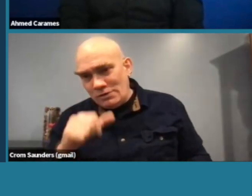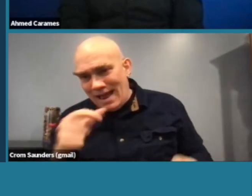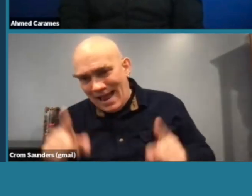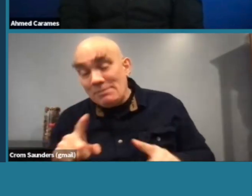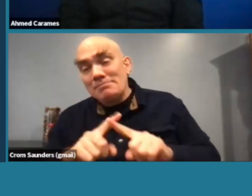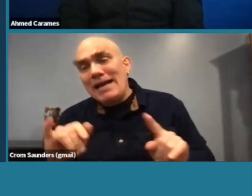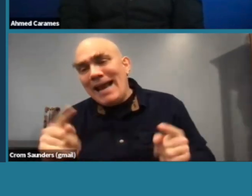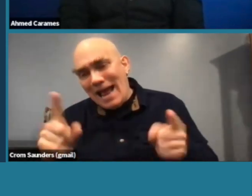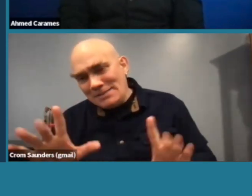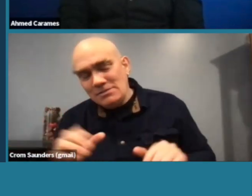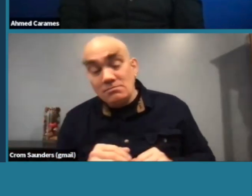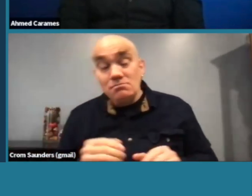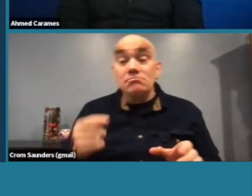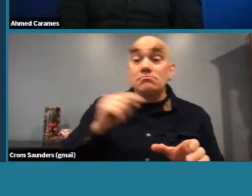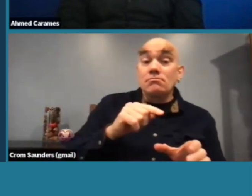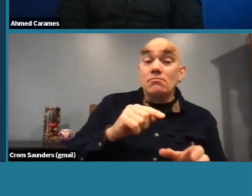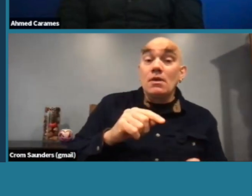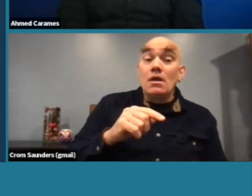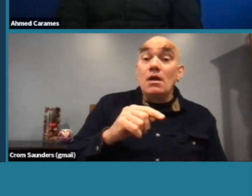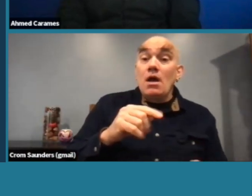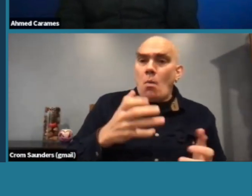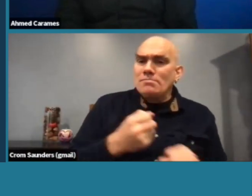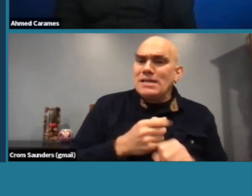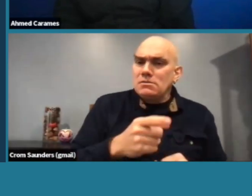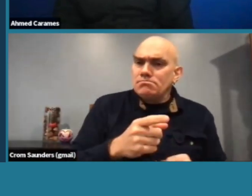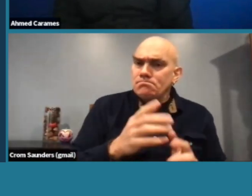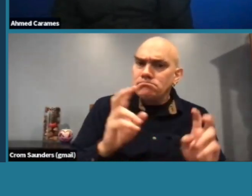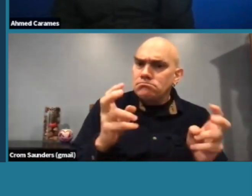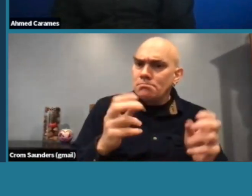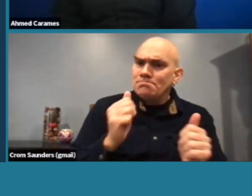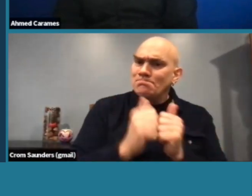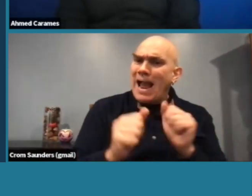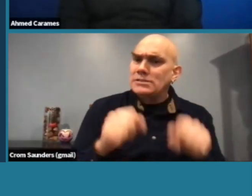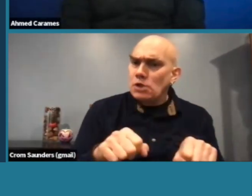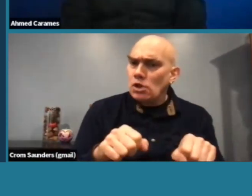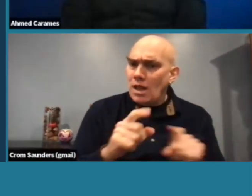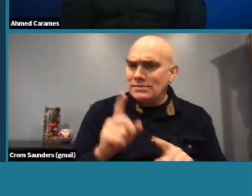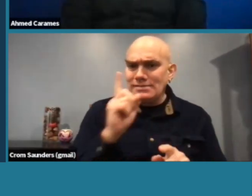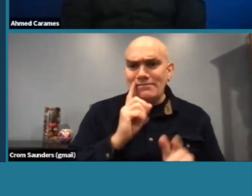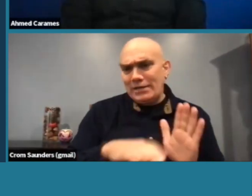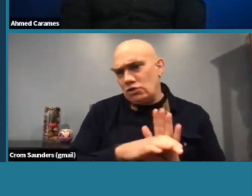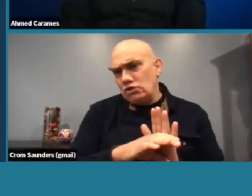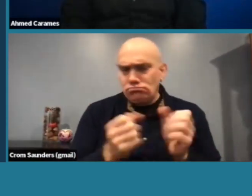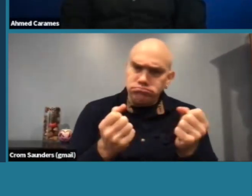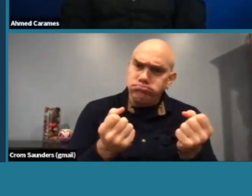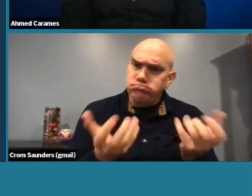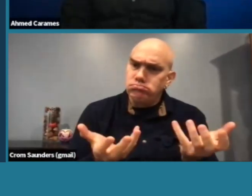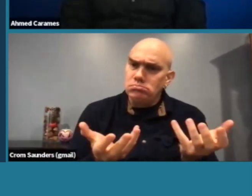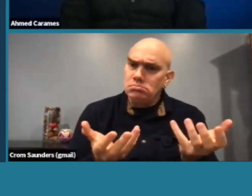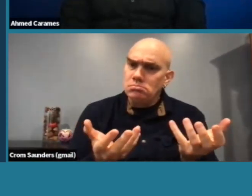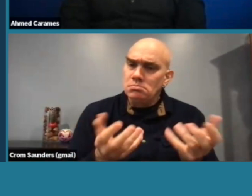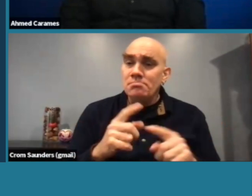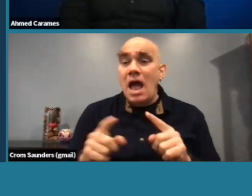So sometimes, in my opinion, I think that shouldn't happen if someone is acting as a deaf person when they're hearing, but when someone is